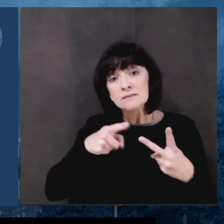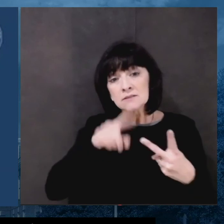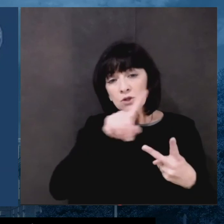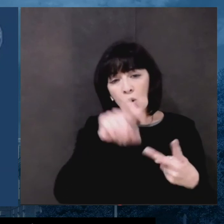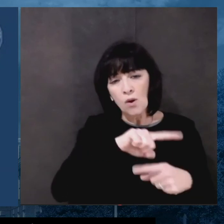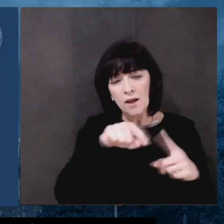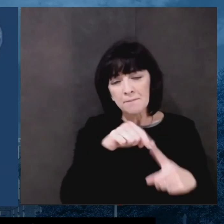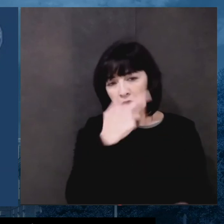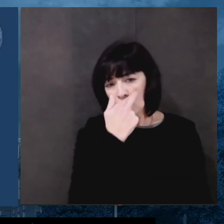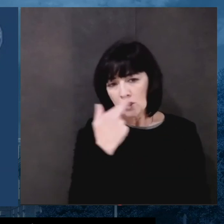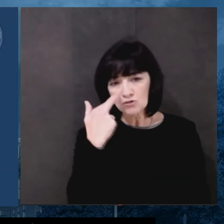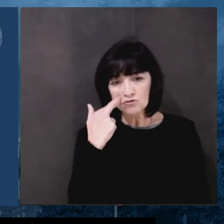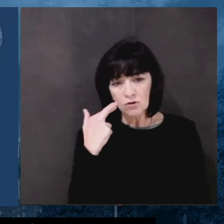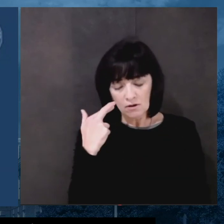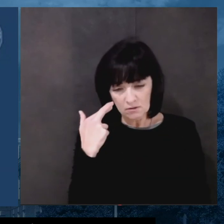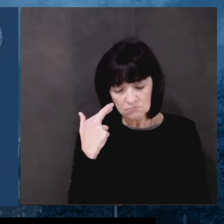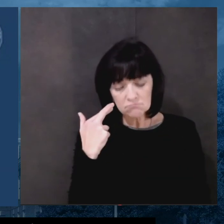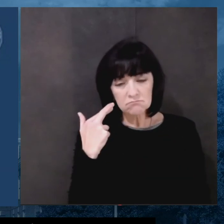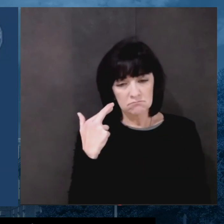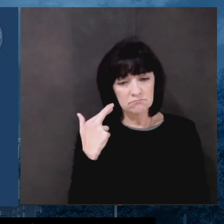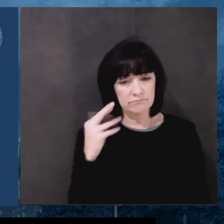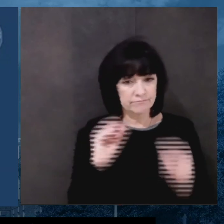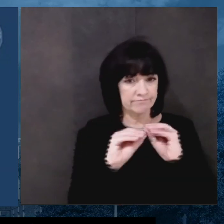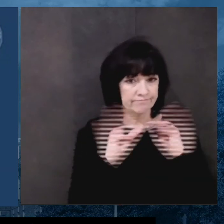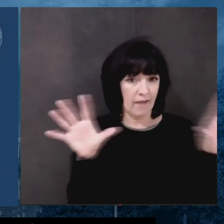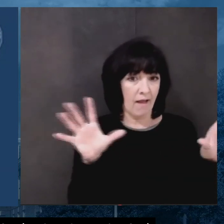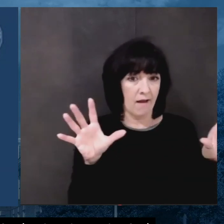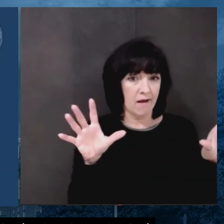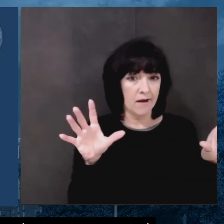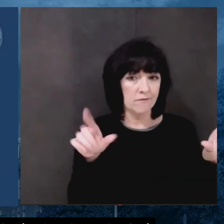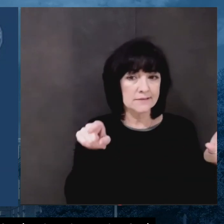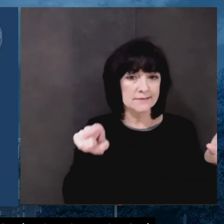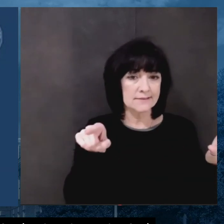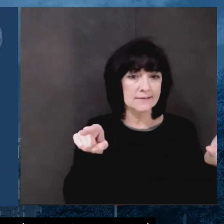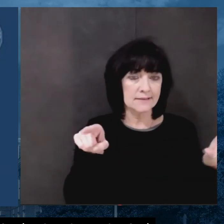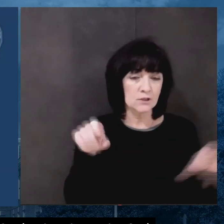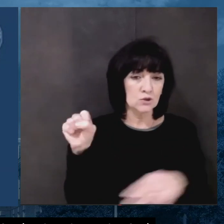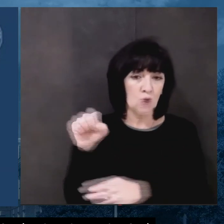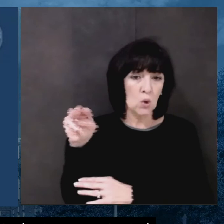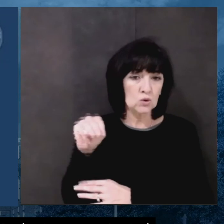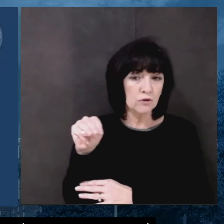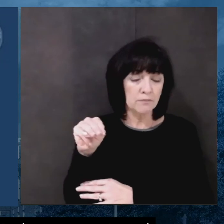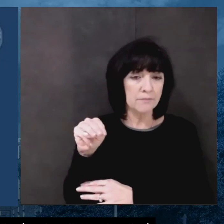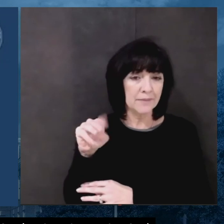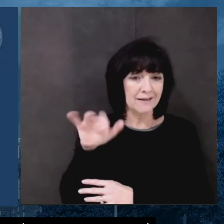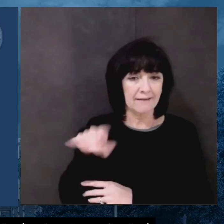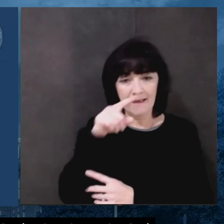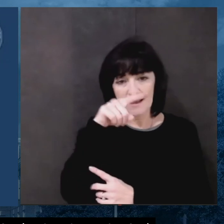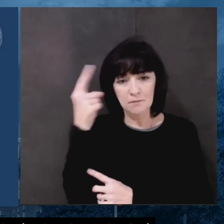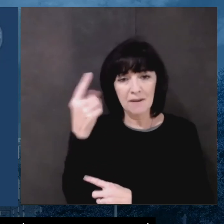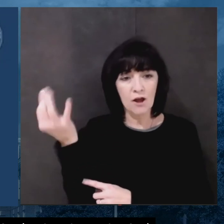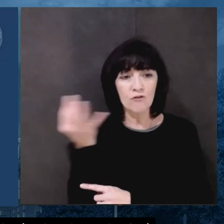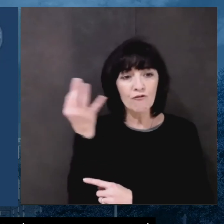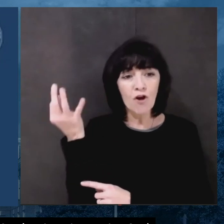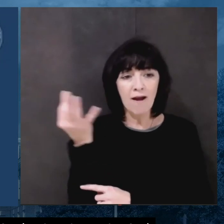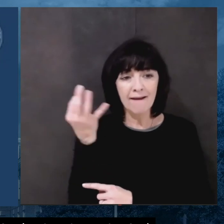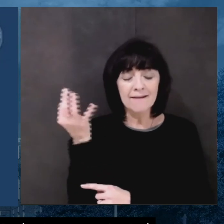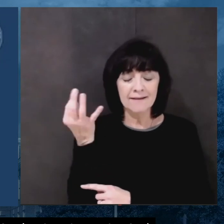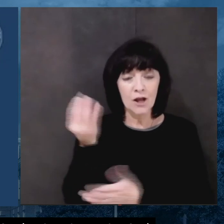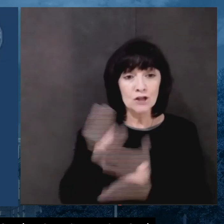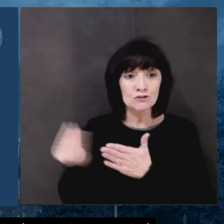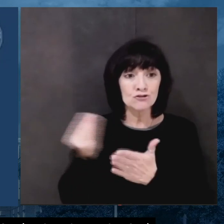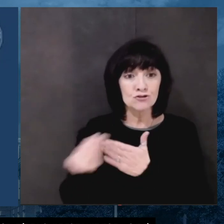restaurants. Obviously, those pictures on social media of the food courts on Black Friday kind of stirred up strong